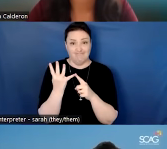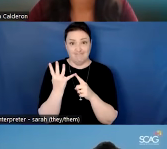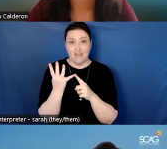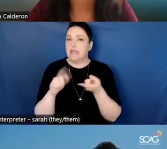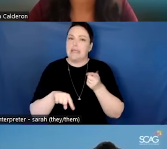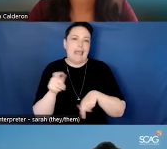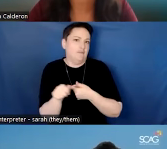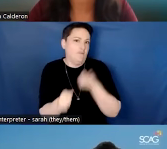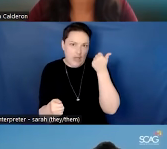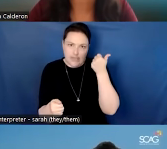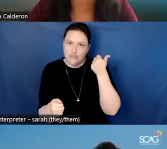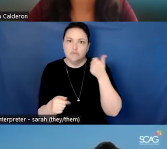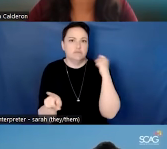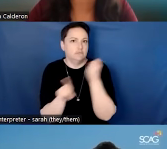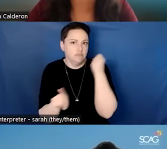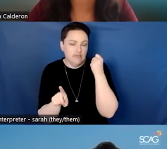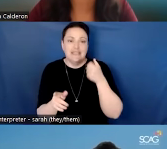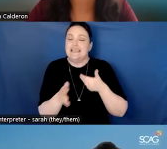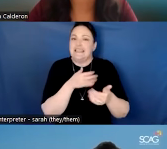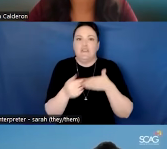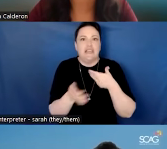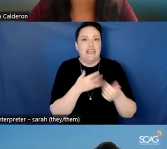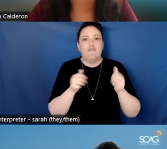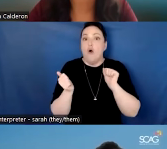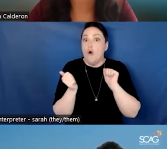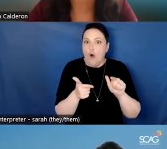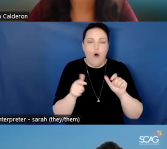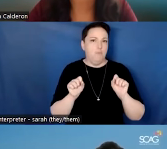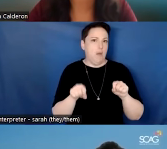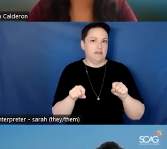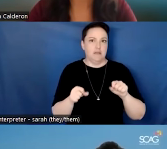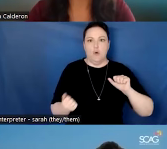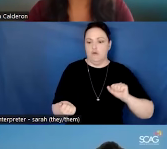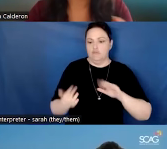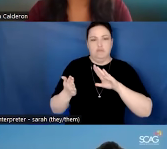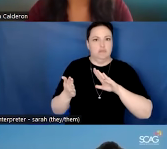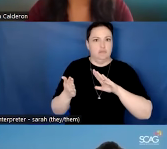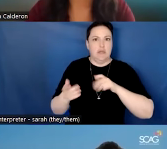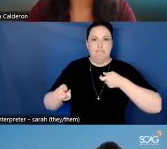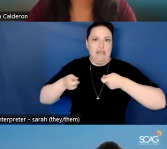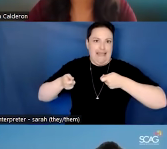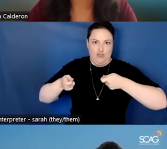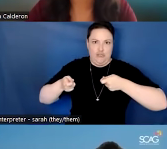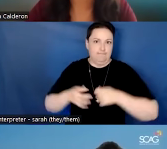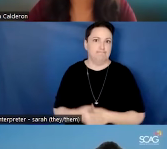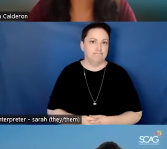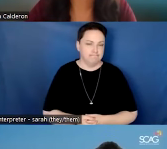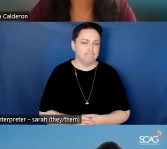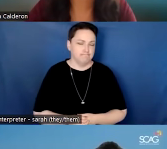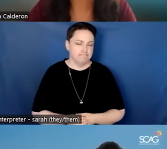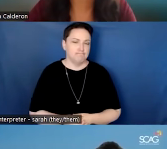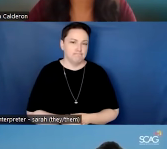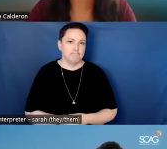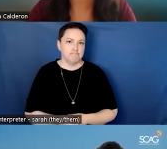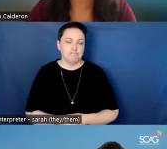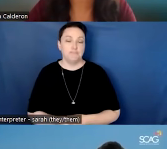unavoidable even after the implementation of all feasible mitigation measures. So we determine